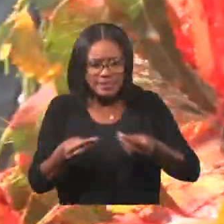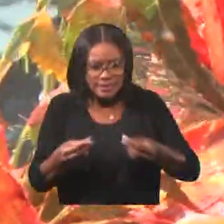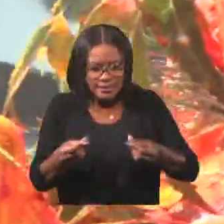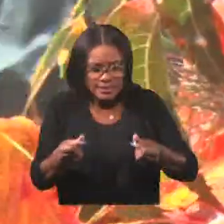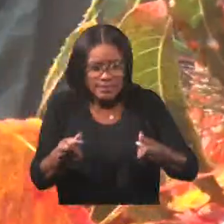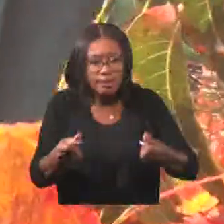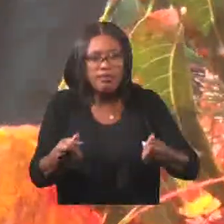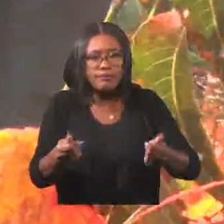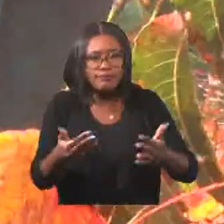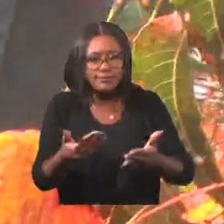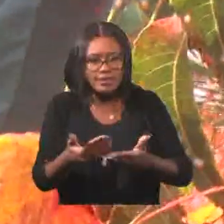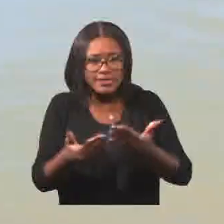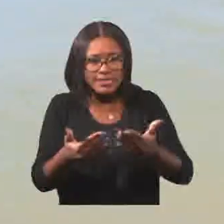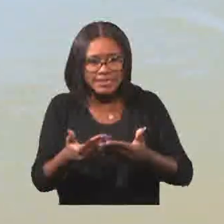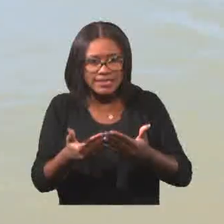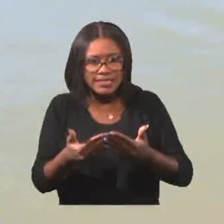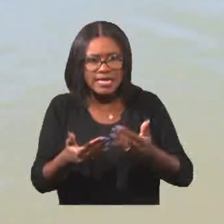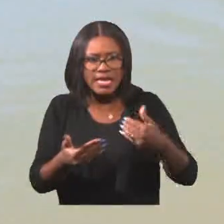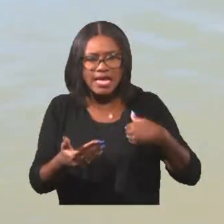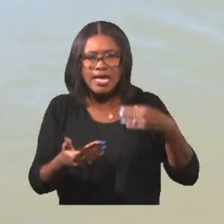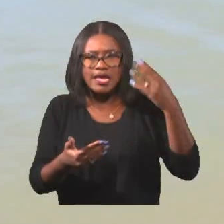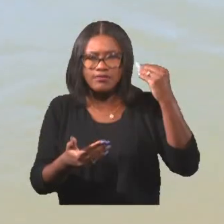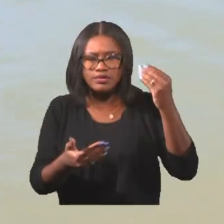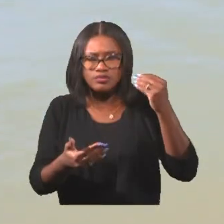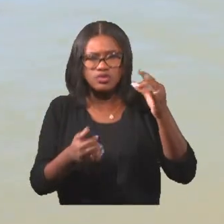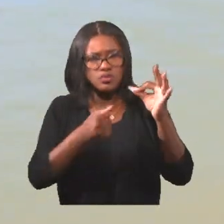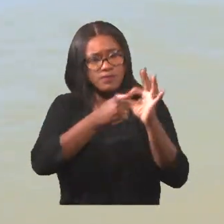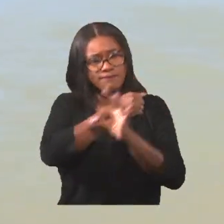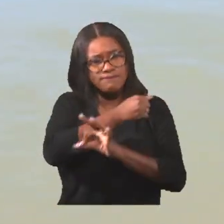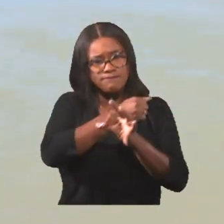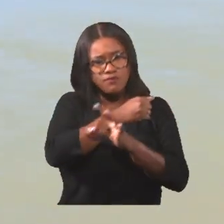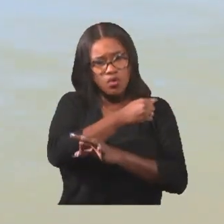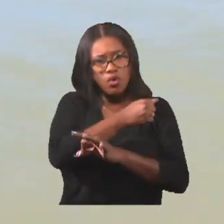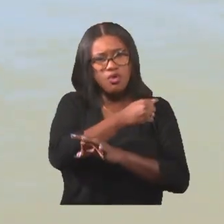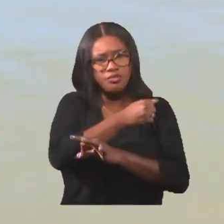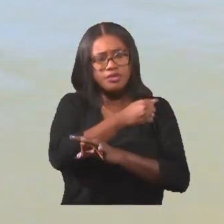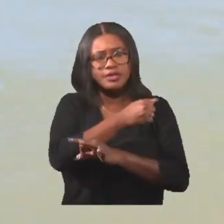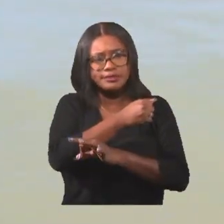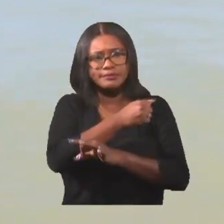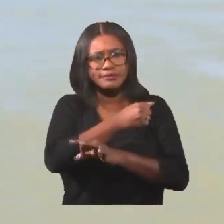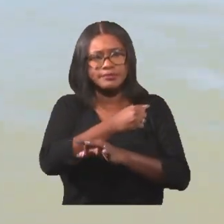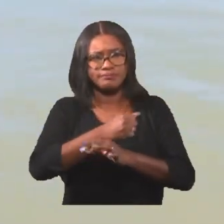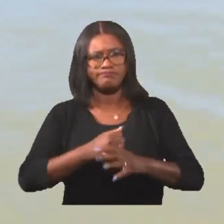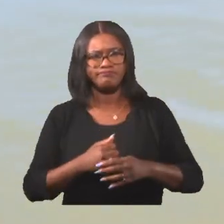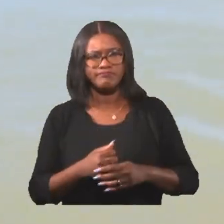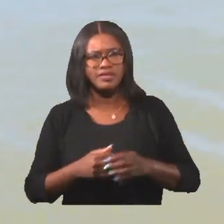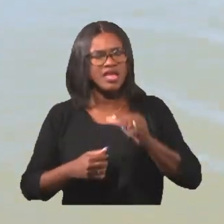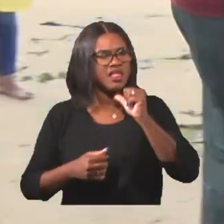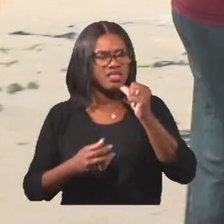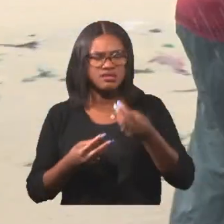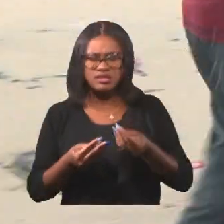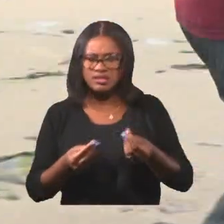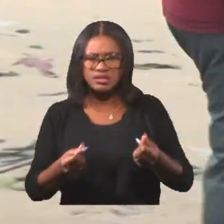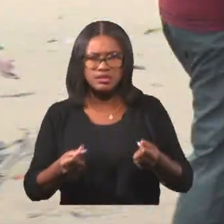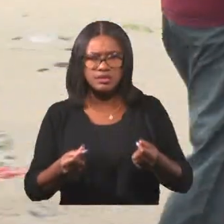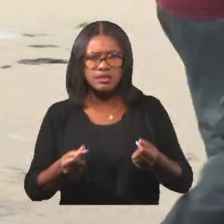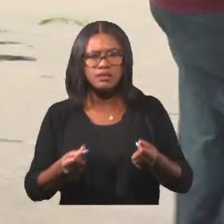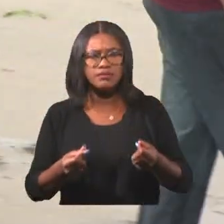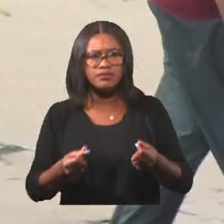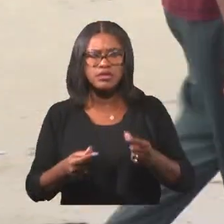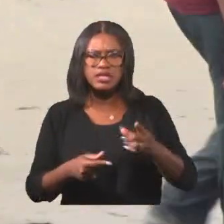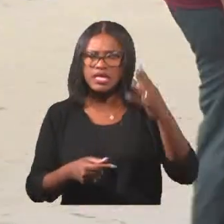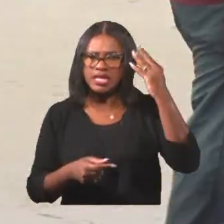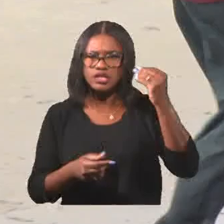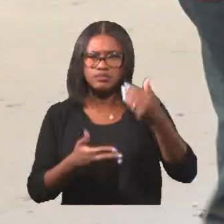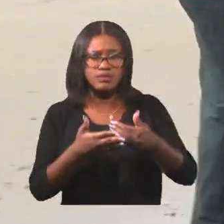easy. I had some experience with foreign murtis that it did not dissolve. I had an experience